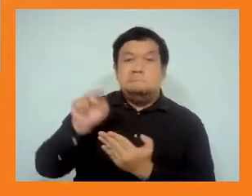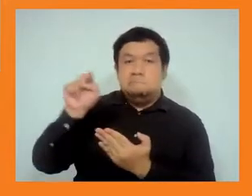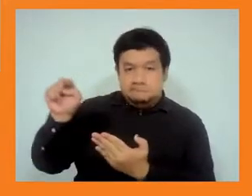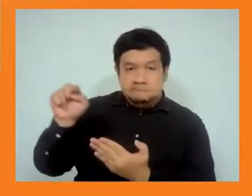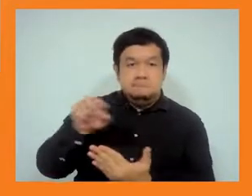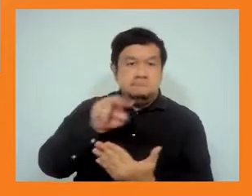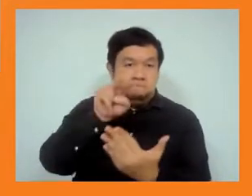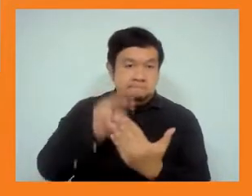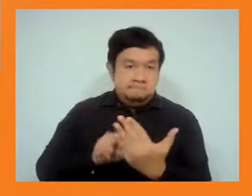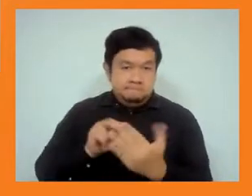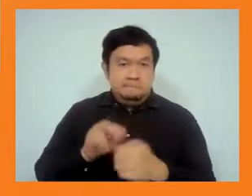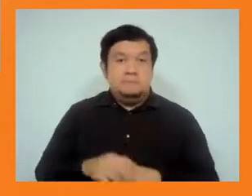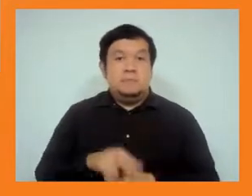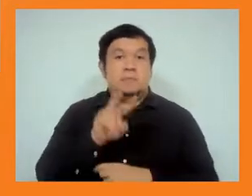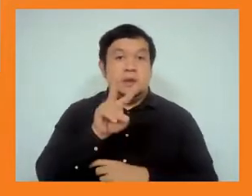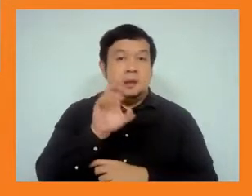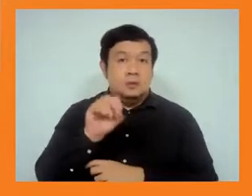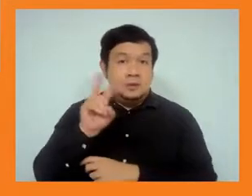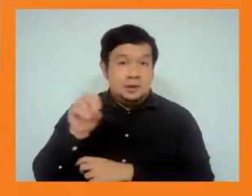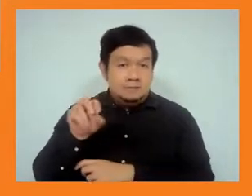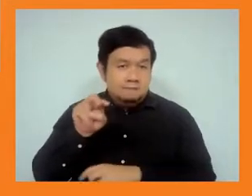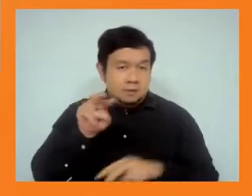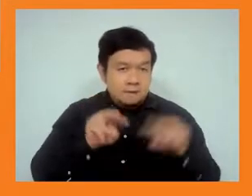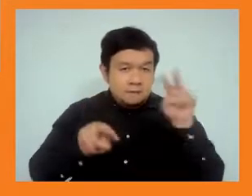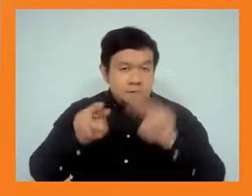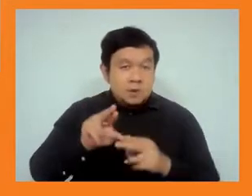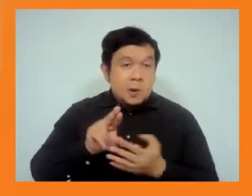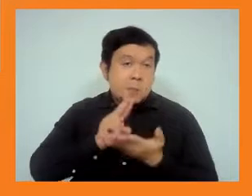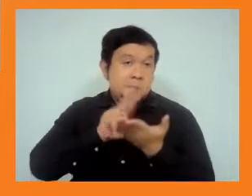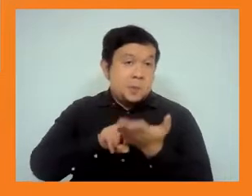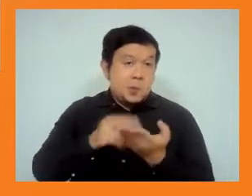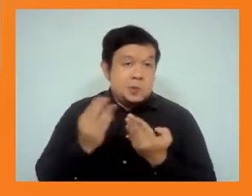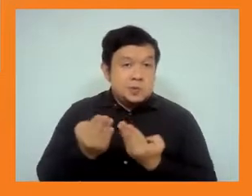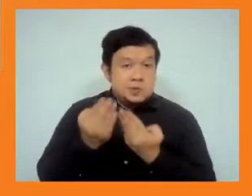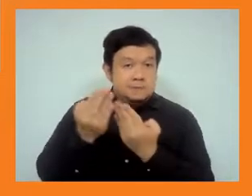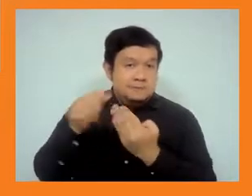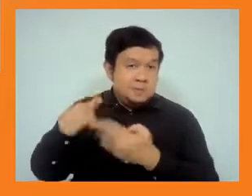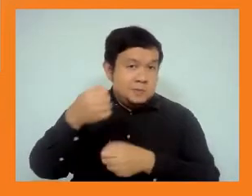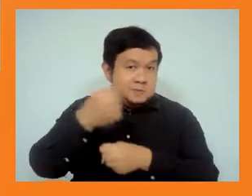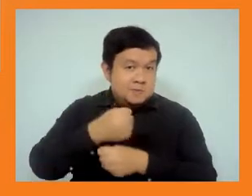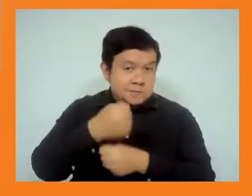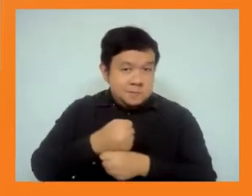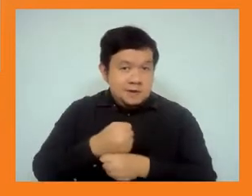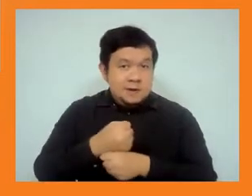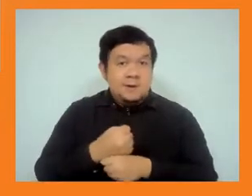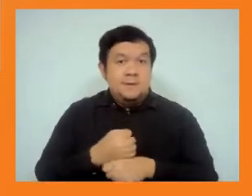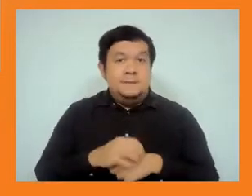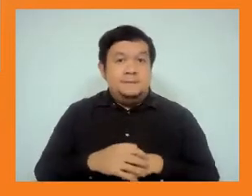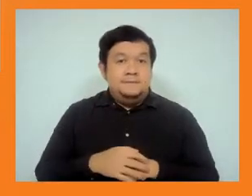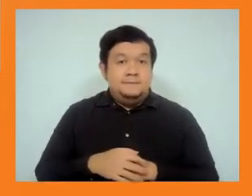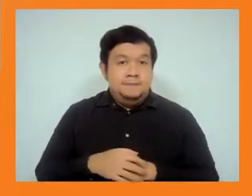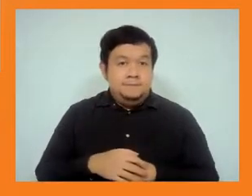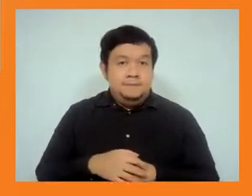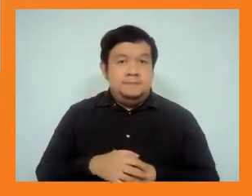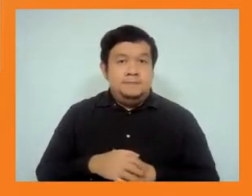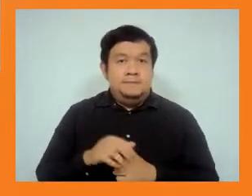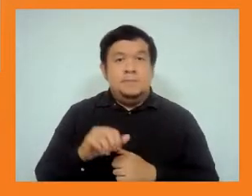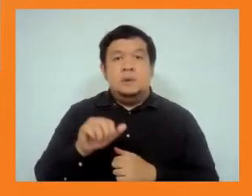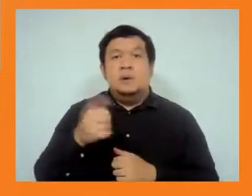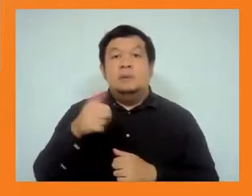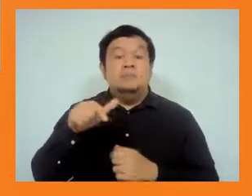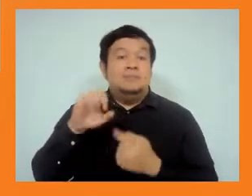My third lesson is actually the inadequacy of the safeguard policies, because